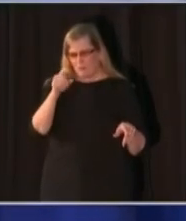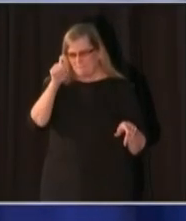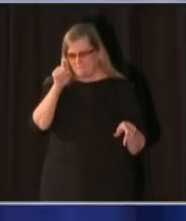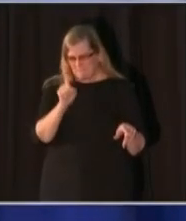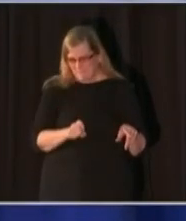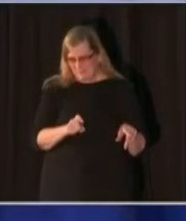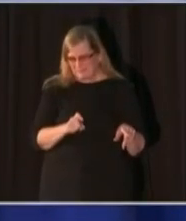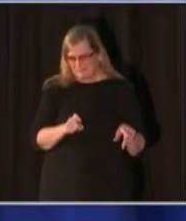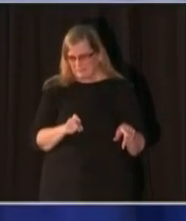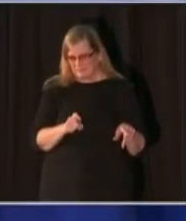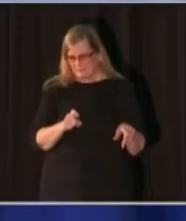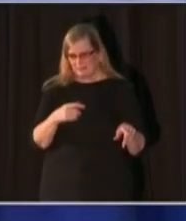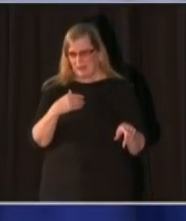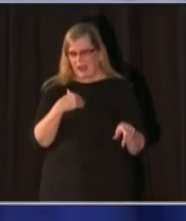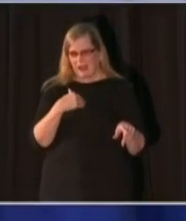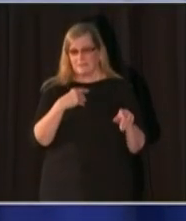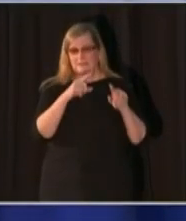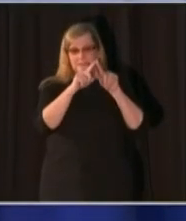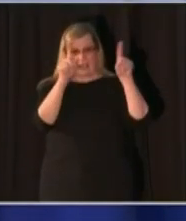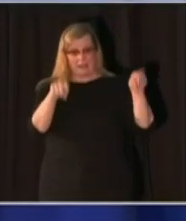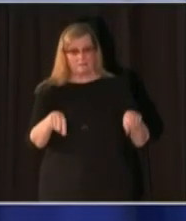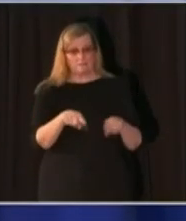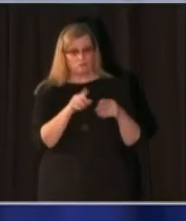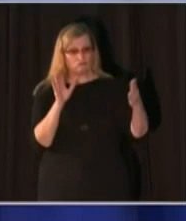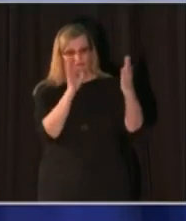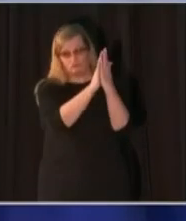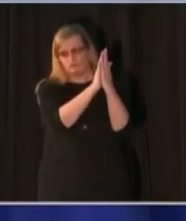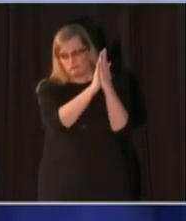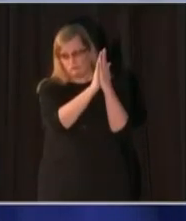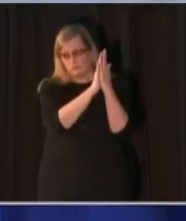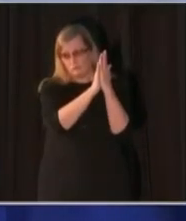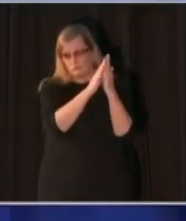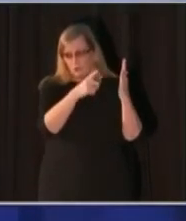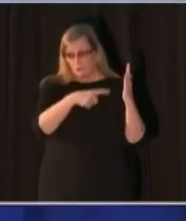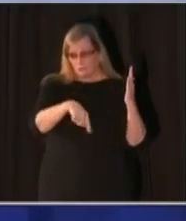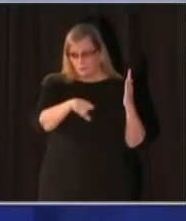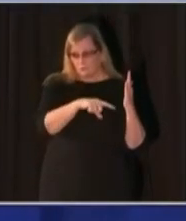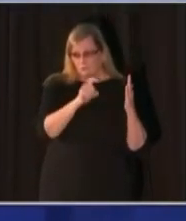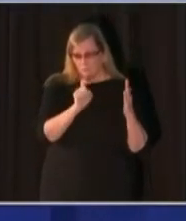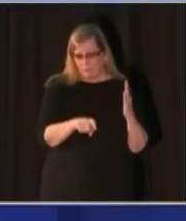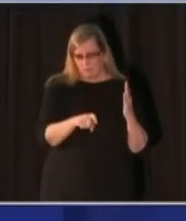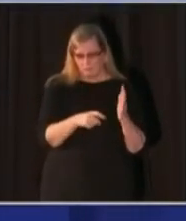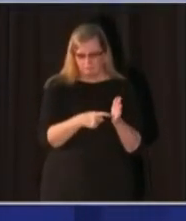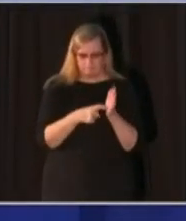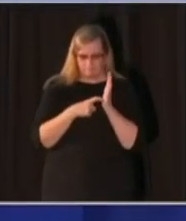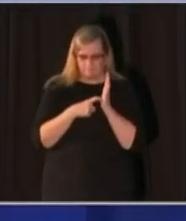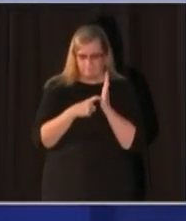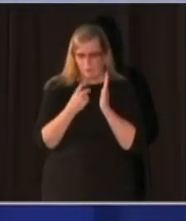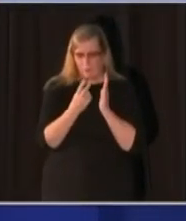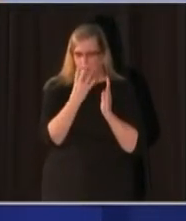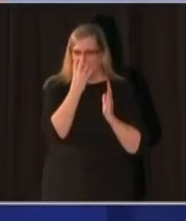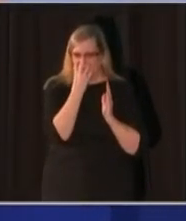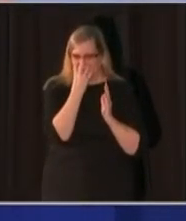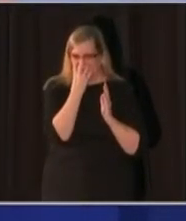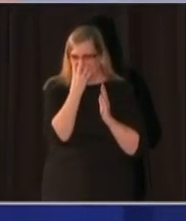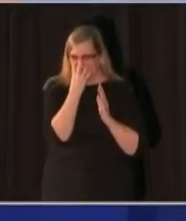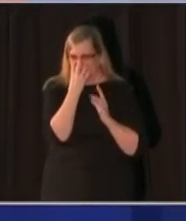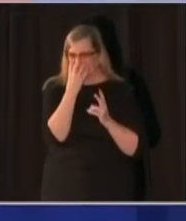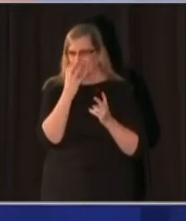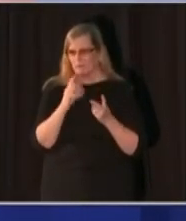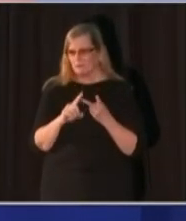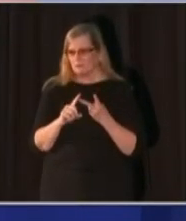do such things as wear a face mask and to shop quickly and alone or with family members of